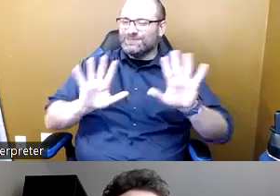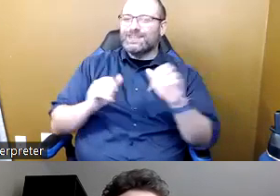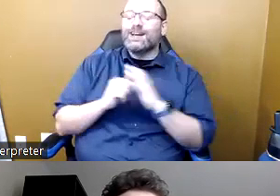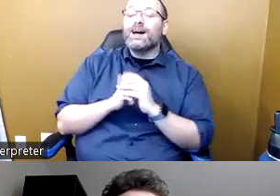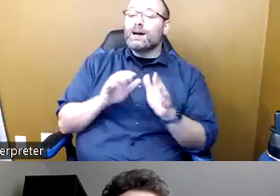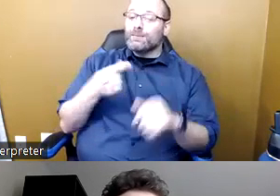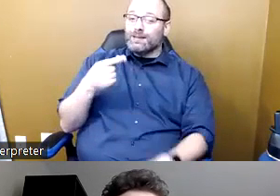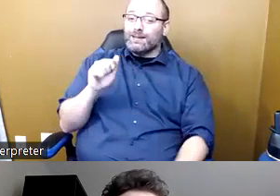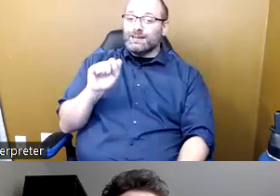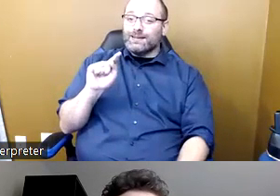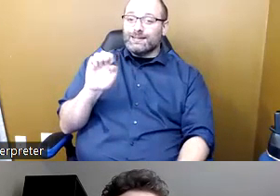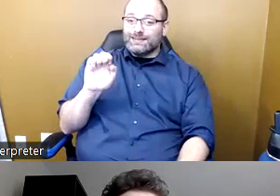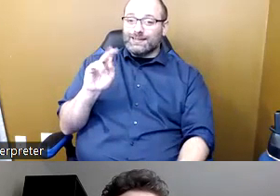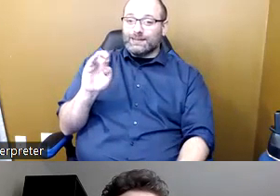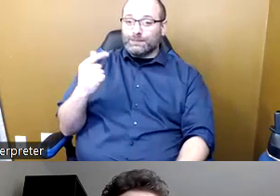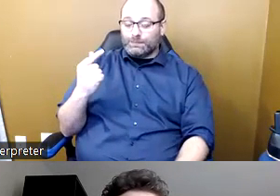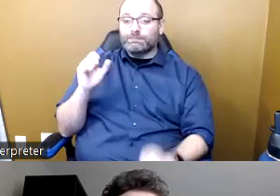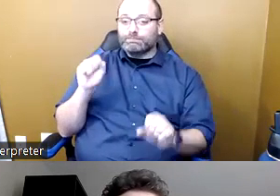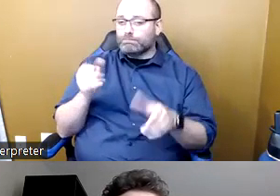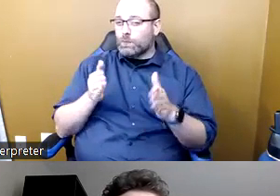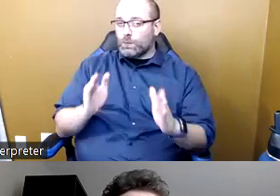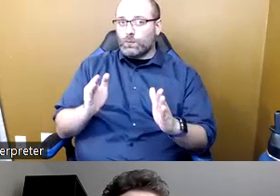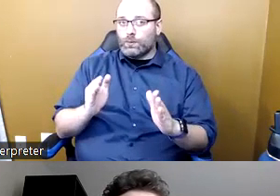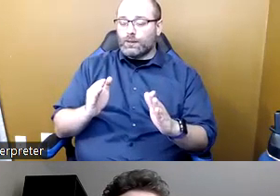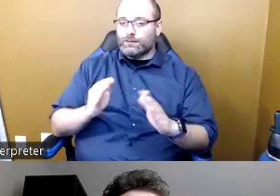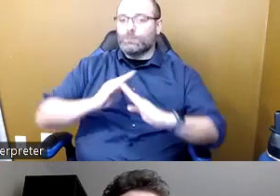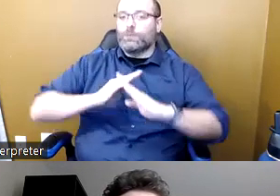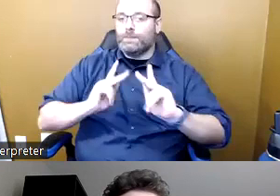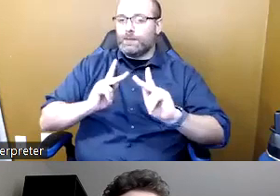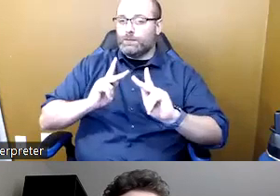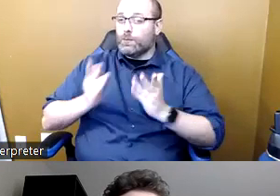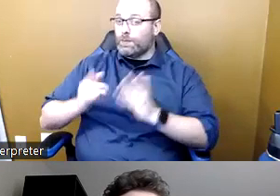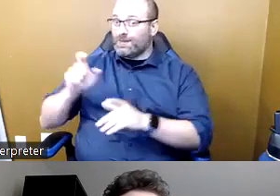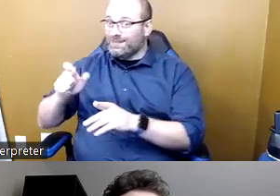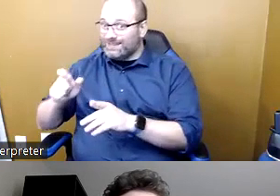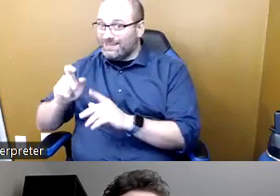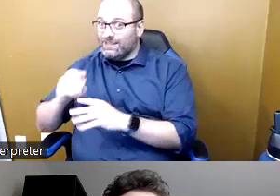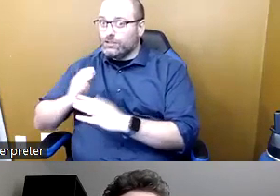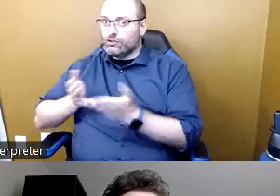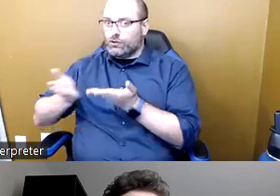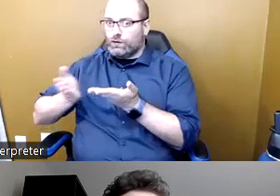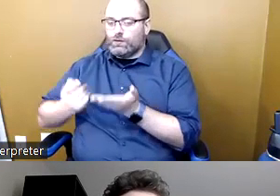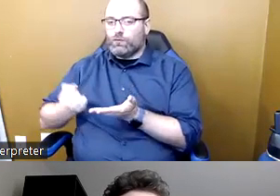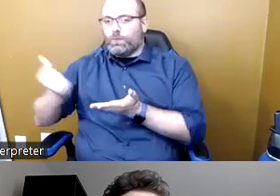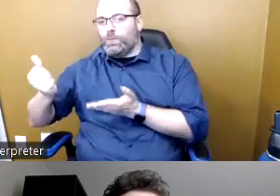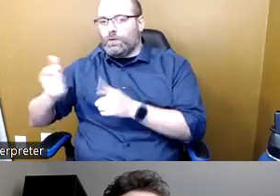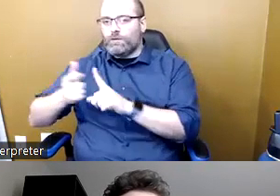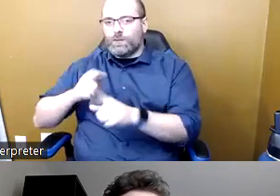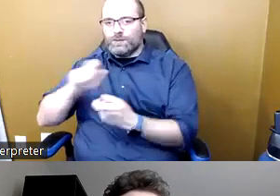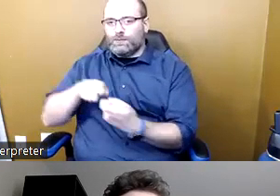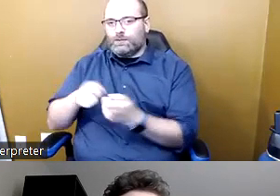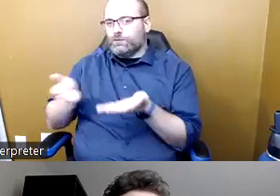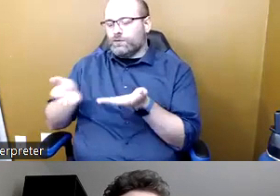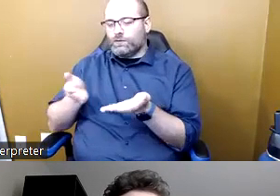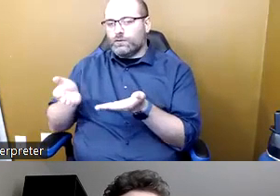Gatekeeping can be a way to keep folks who might need services out of services